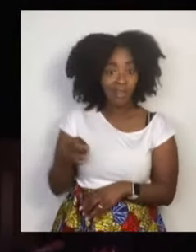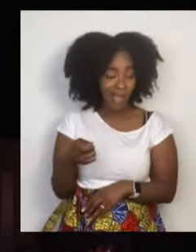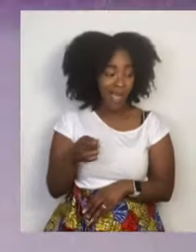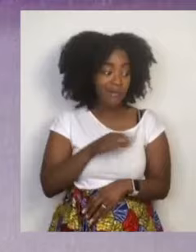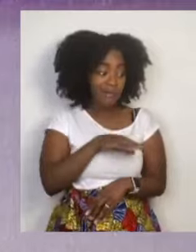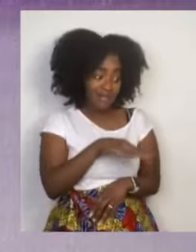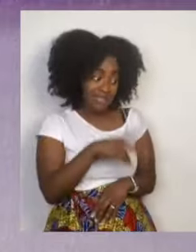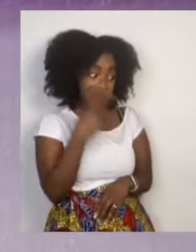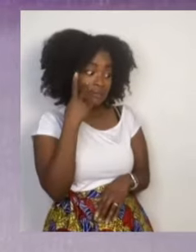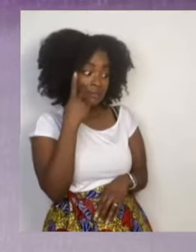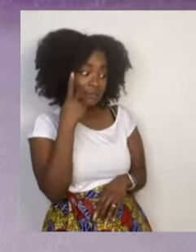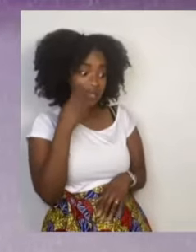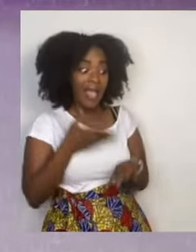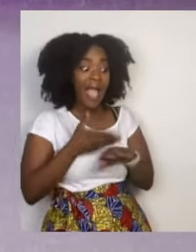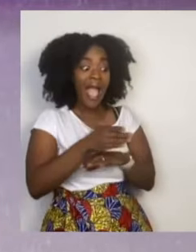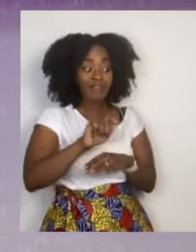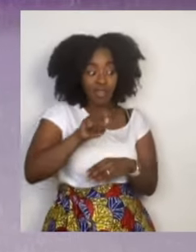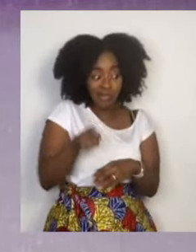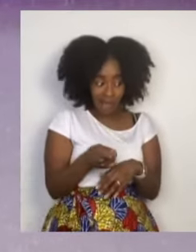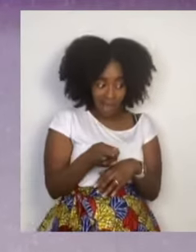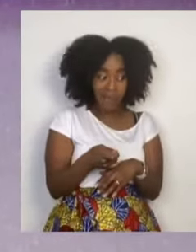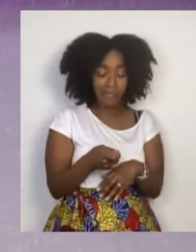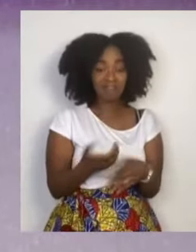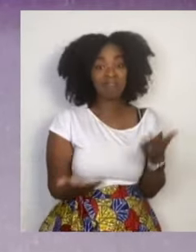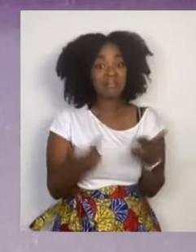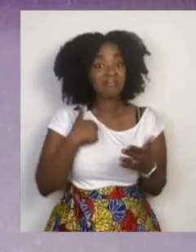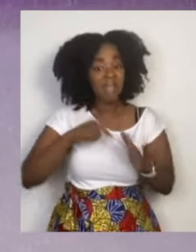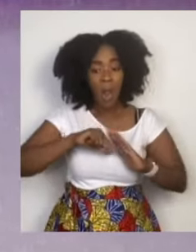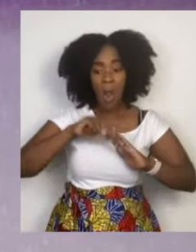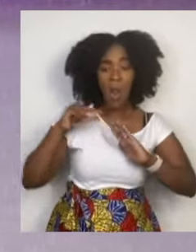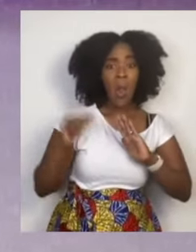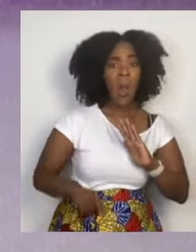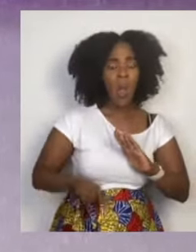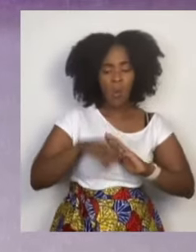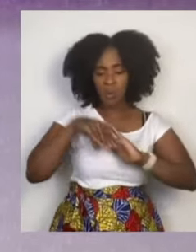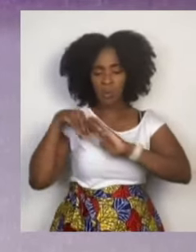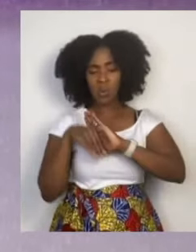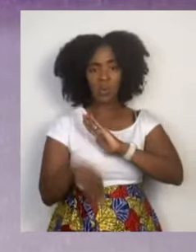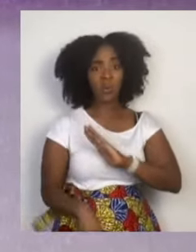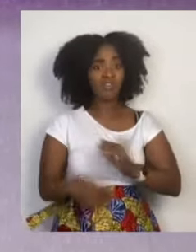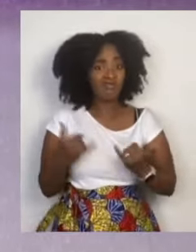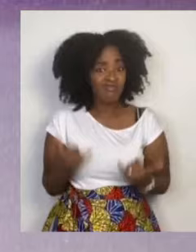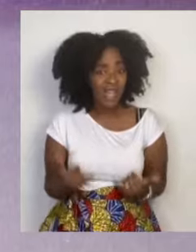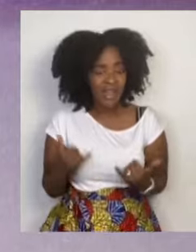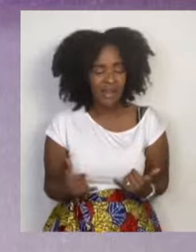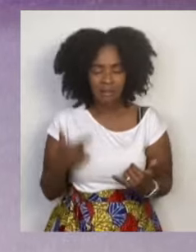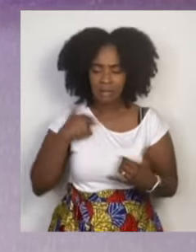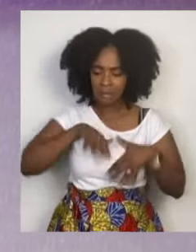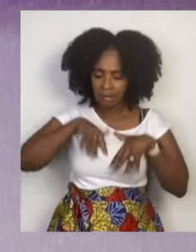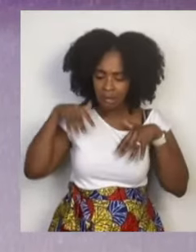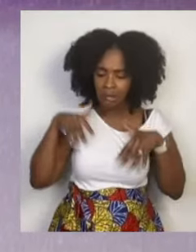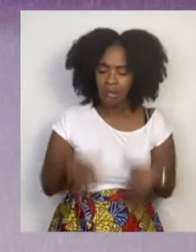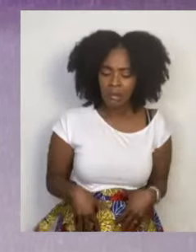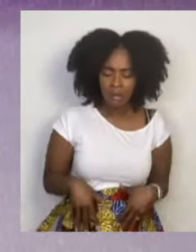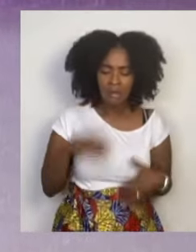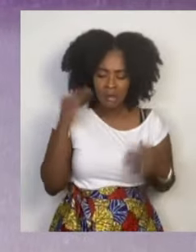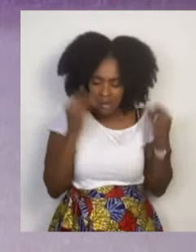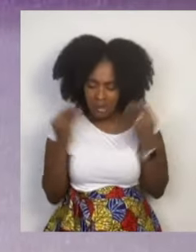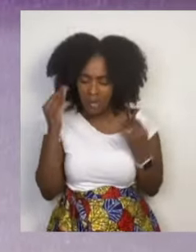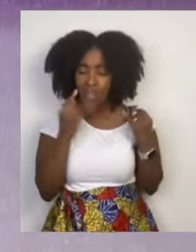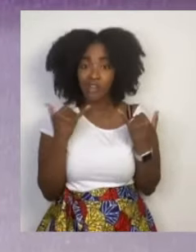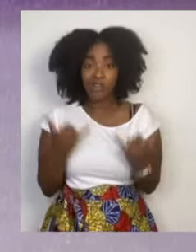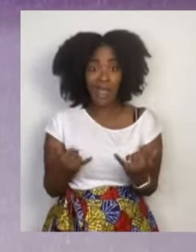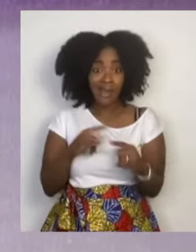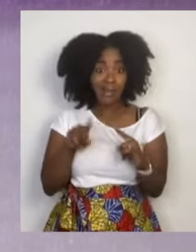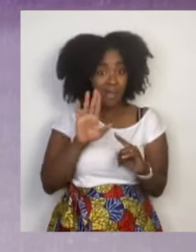the comma. I might be low right now. I might be discouraged right now, but just stick around and catch me